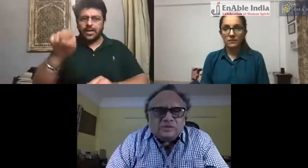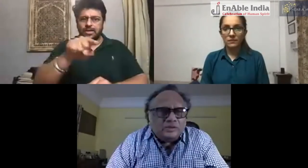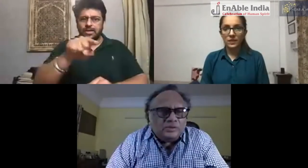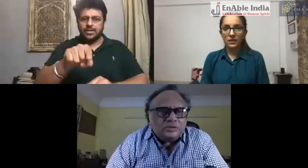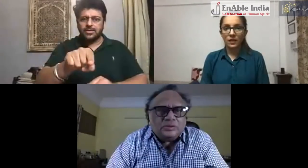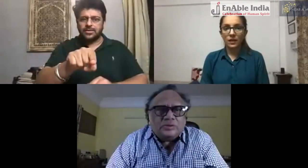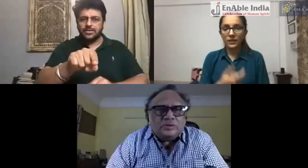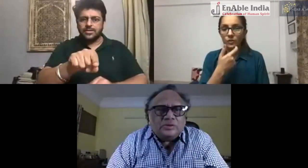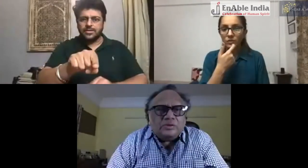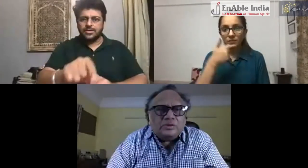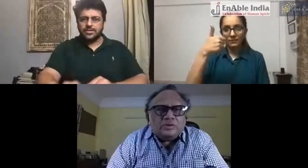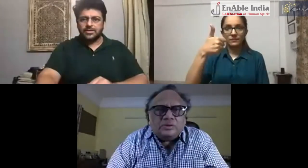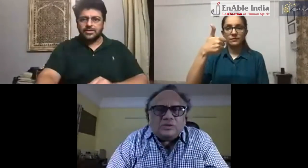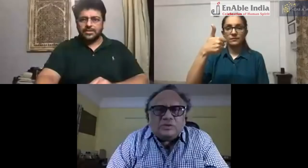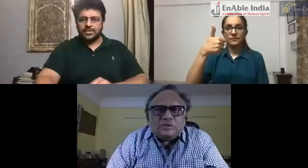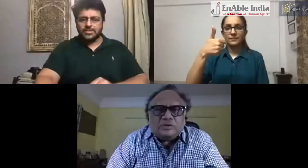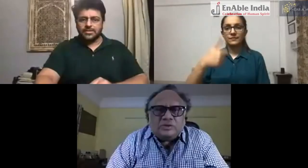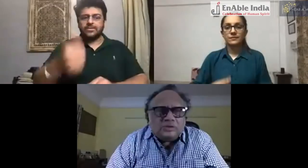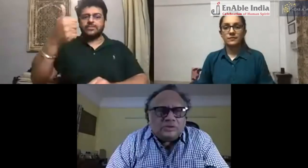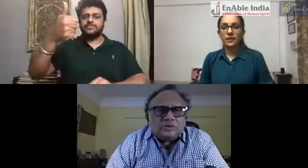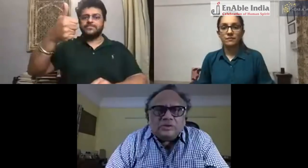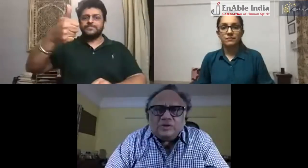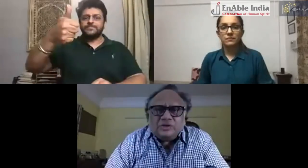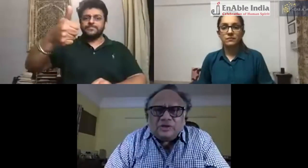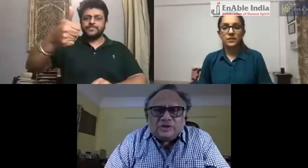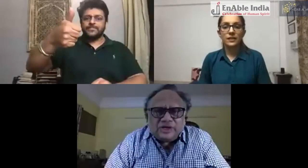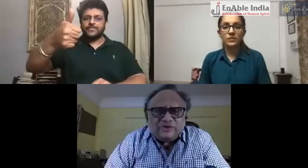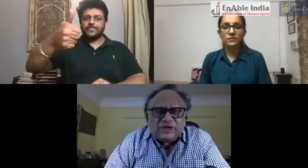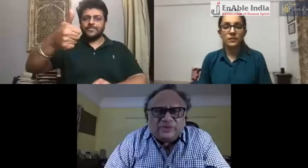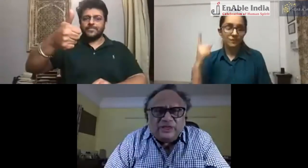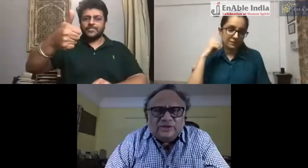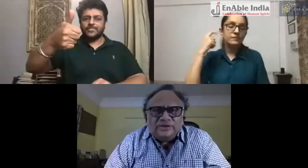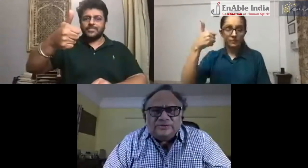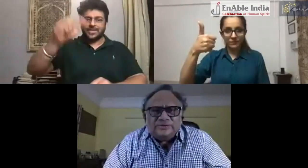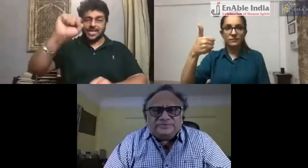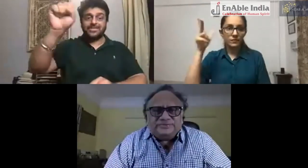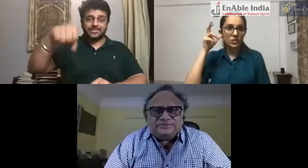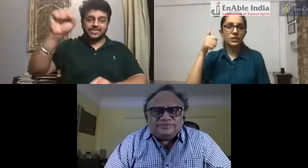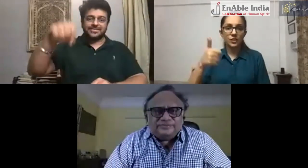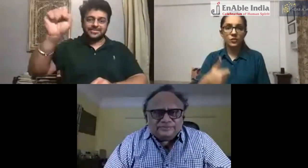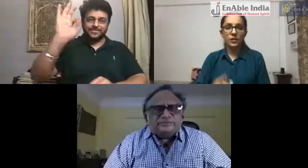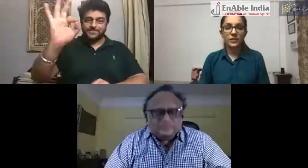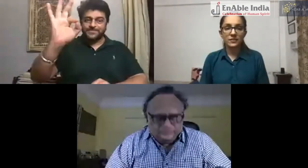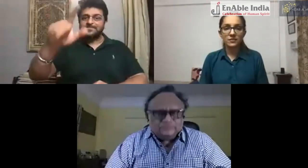I can hear you, Pura. Yeah. Yeah. Can you hear me?